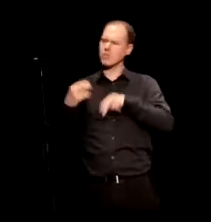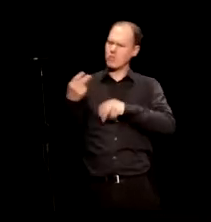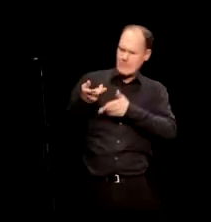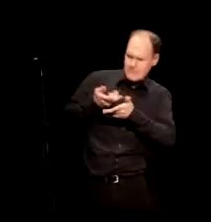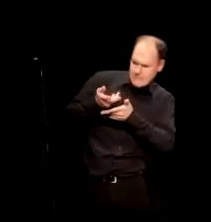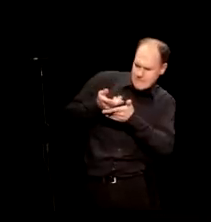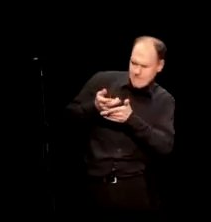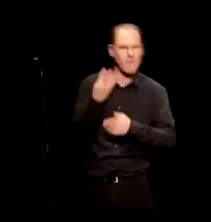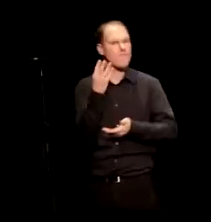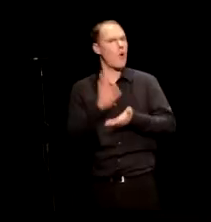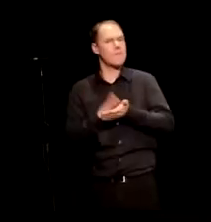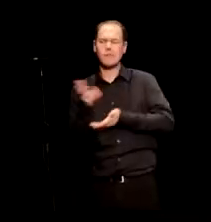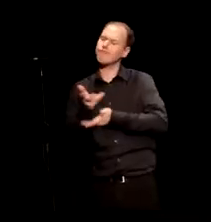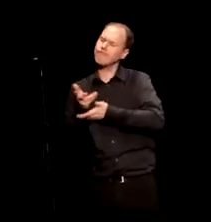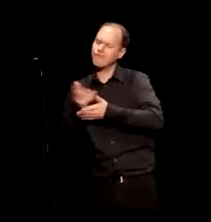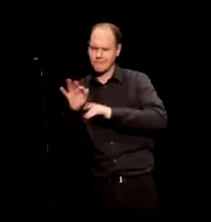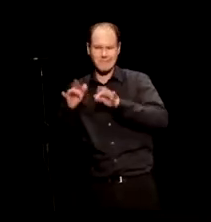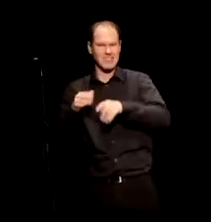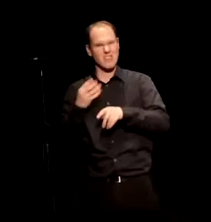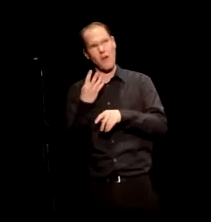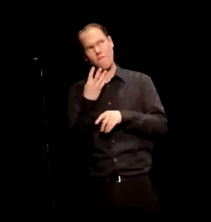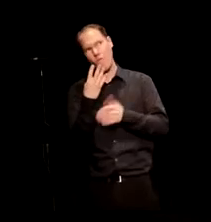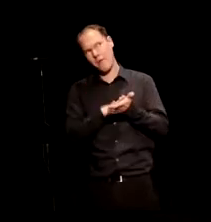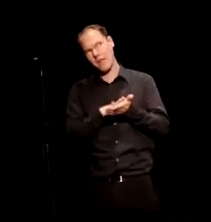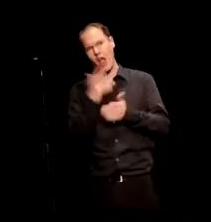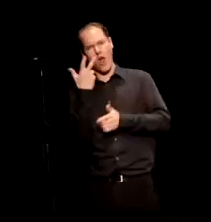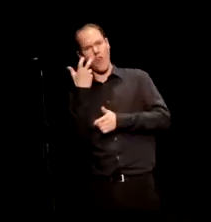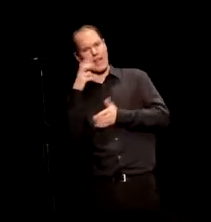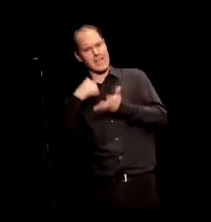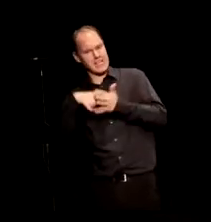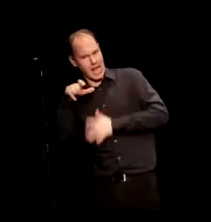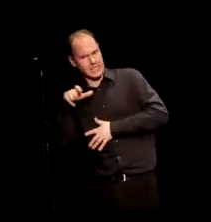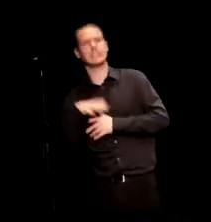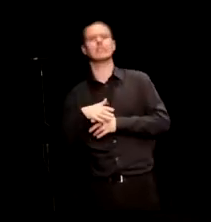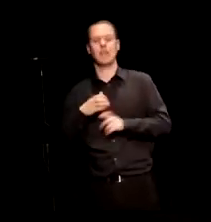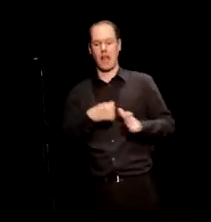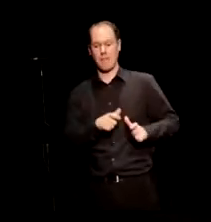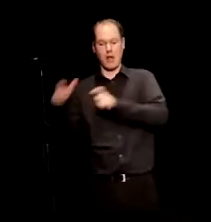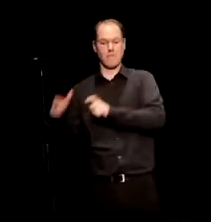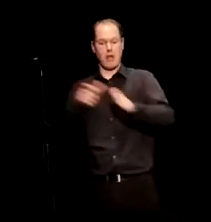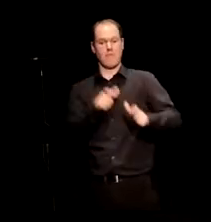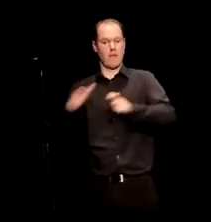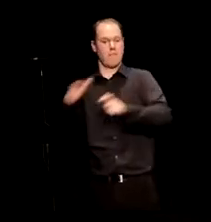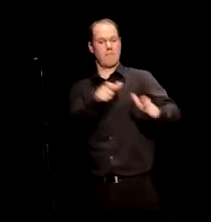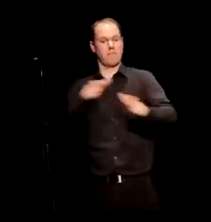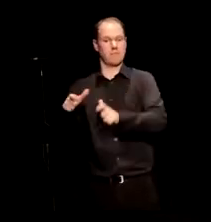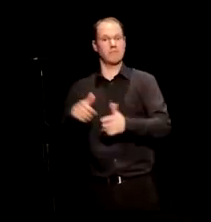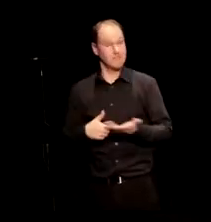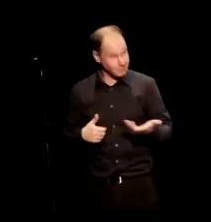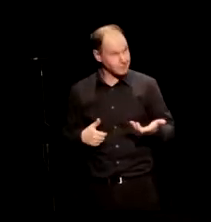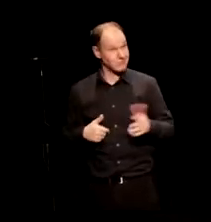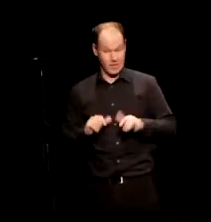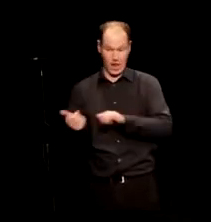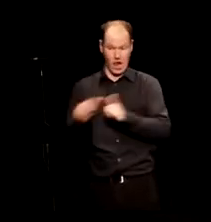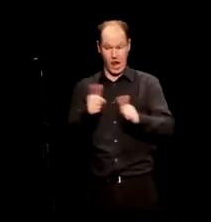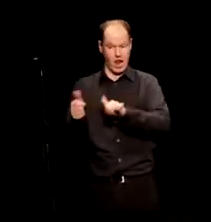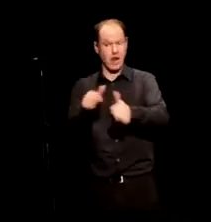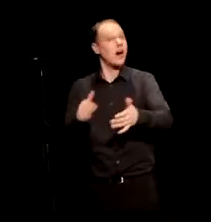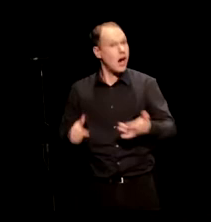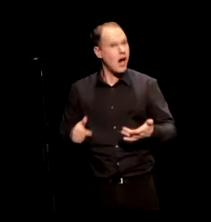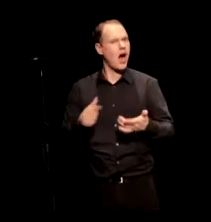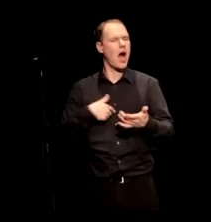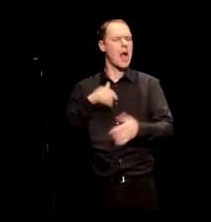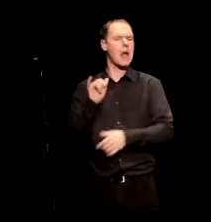about 4 minutes and 13 seconds, and the whole box changed hands again. Just about the time I